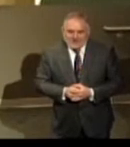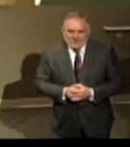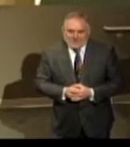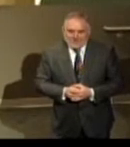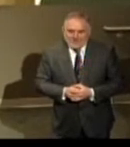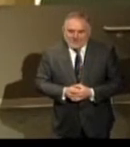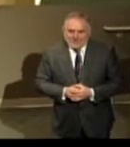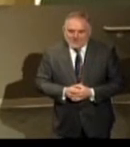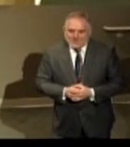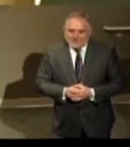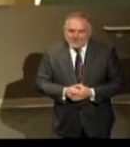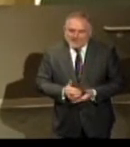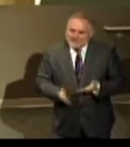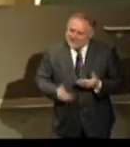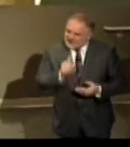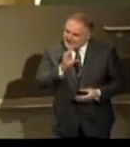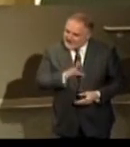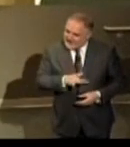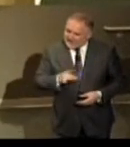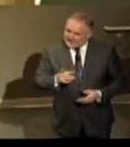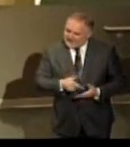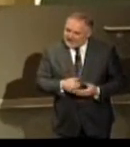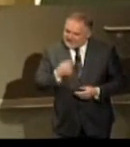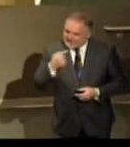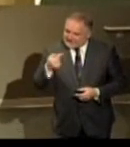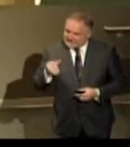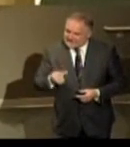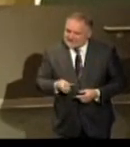you're not going to like what I'm going to say, so just,